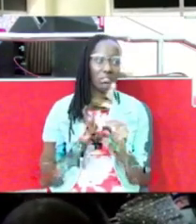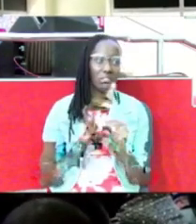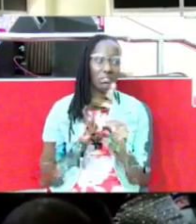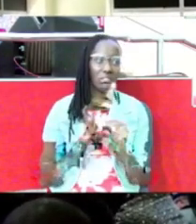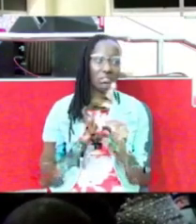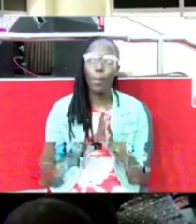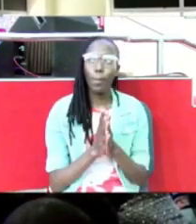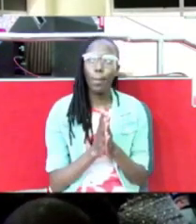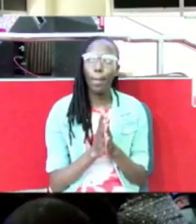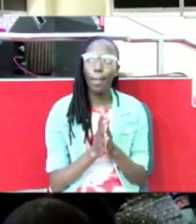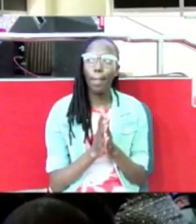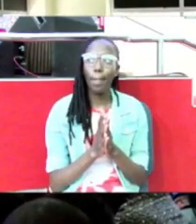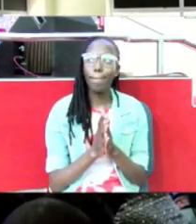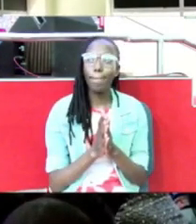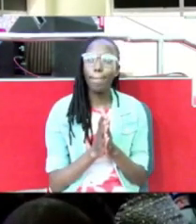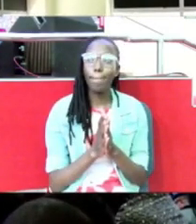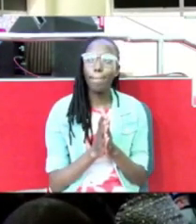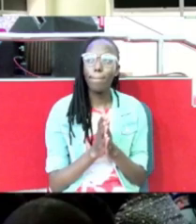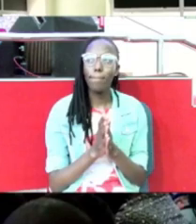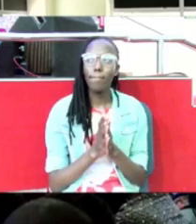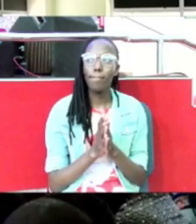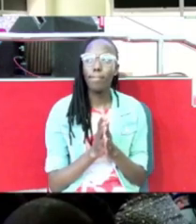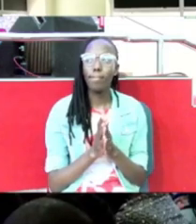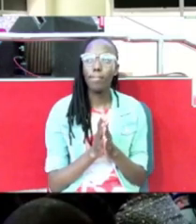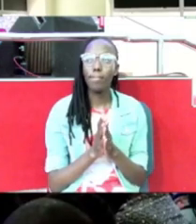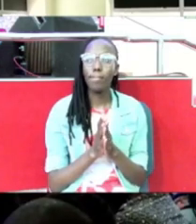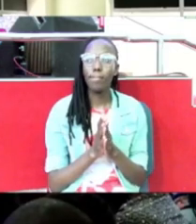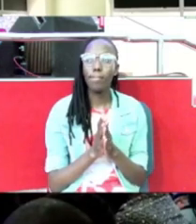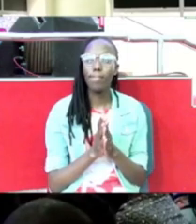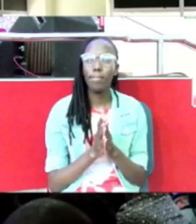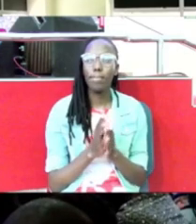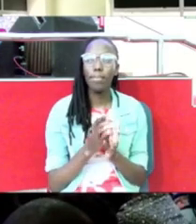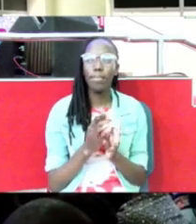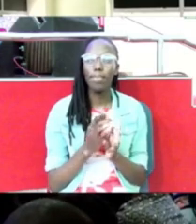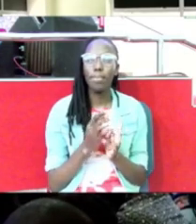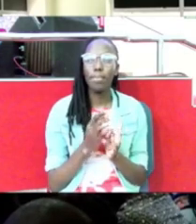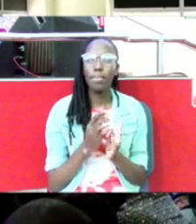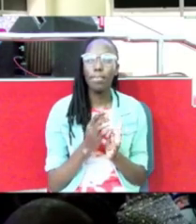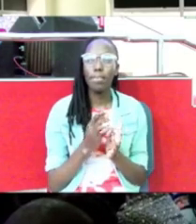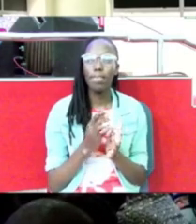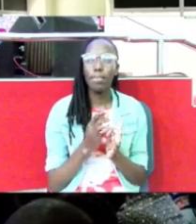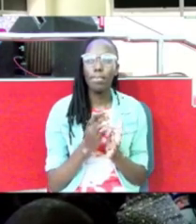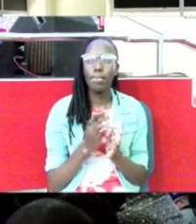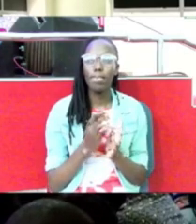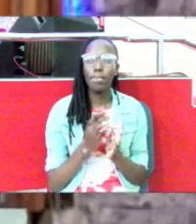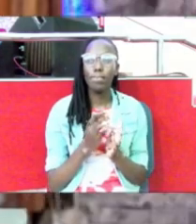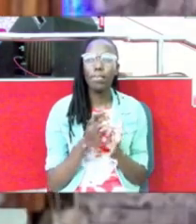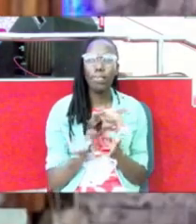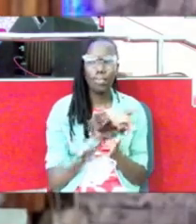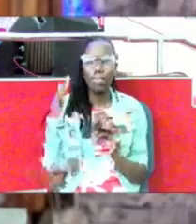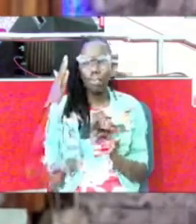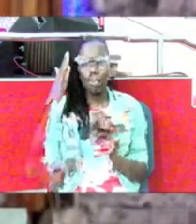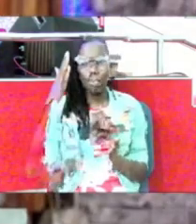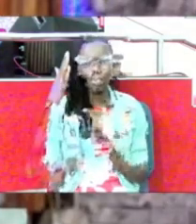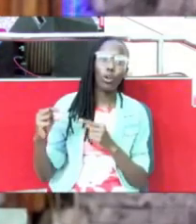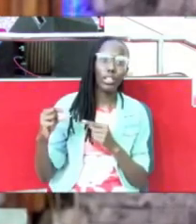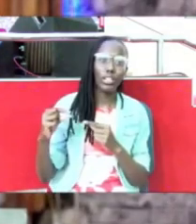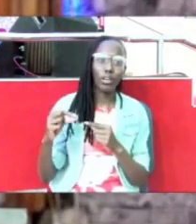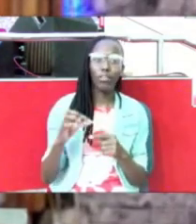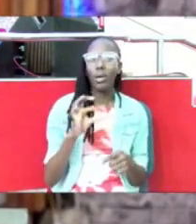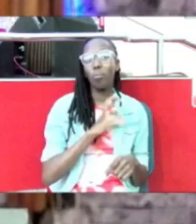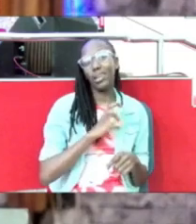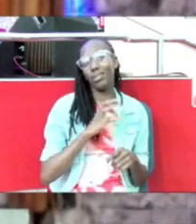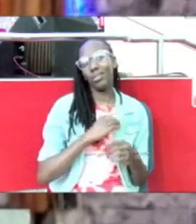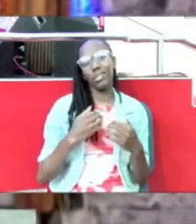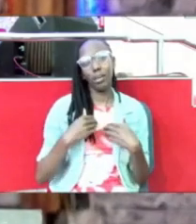yule Mfilisti ambaye hajatahiriwa. So he was showing his conviction that he knew Goliath was disadvantaged. Alikuwa